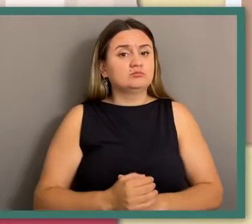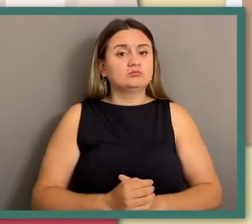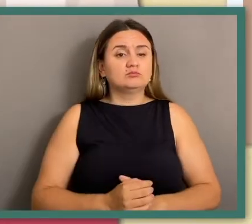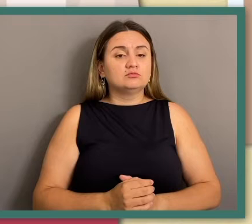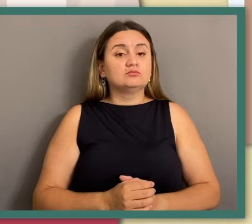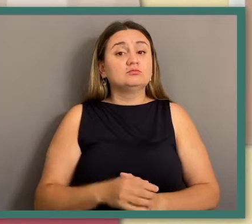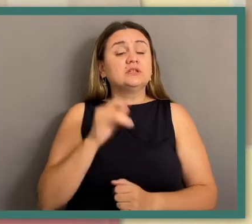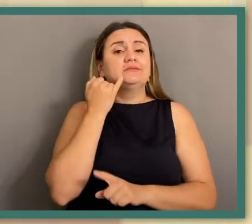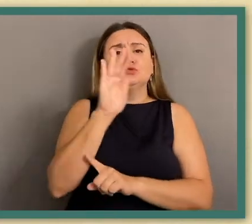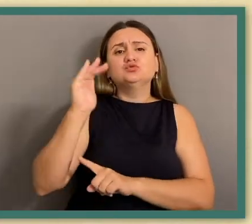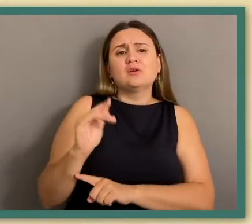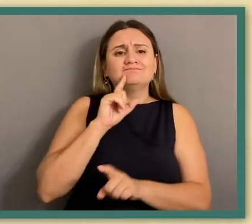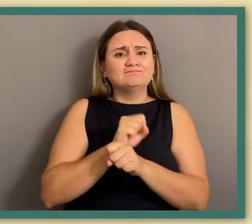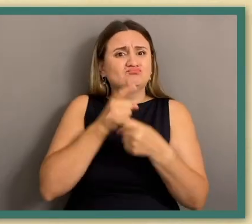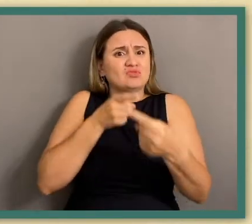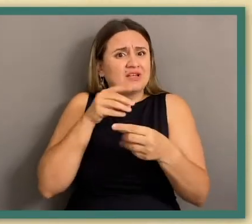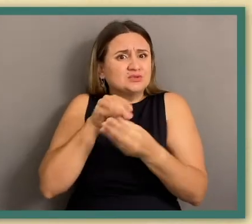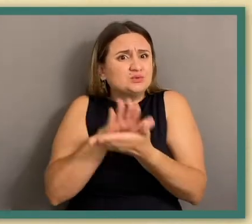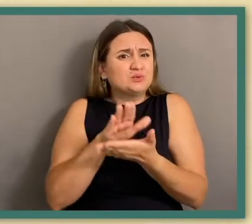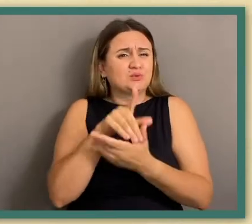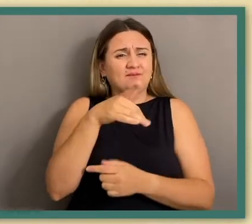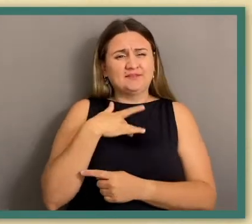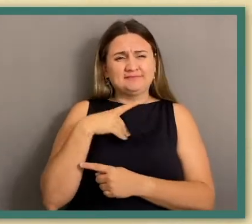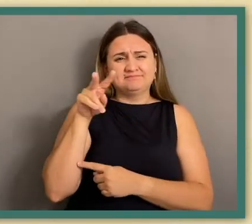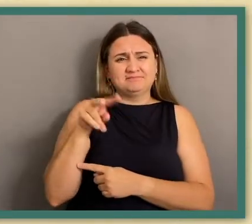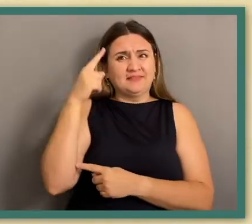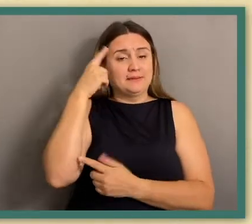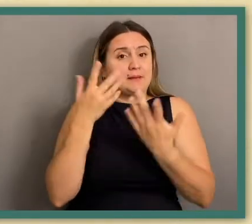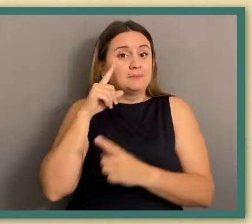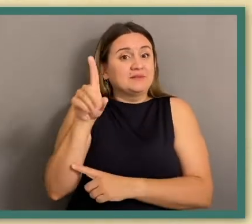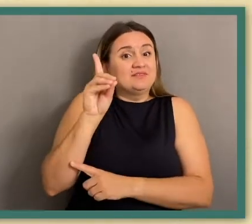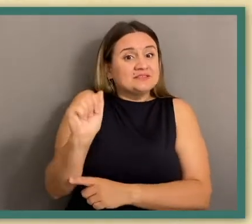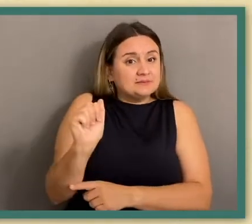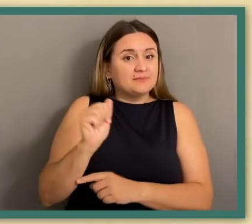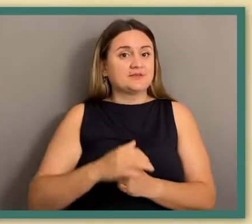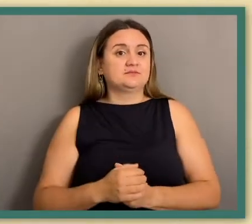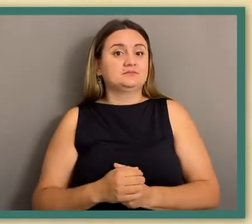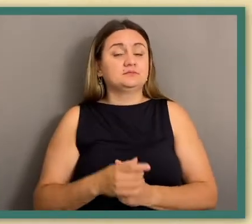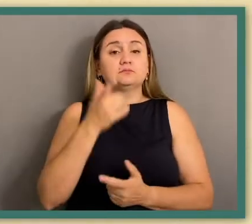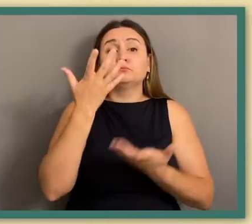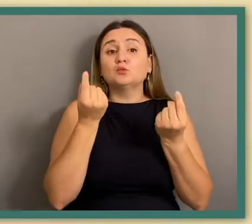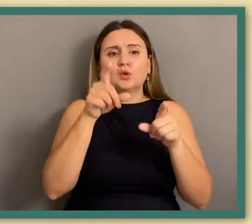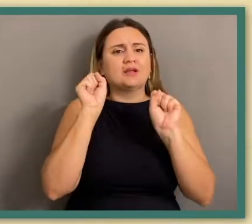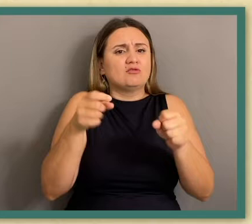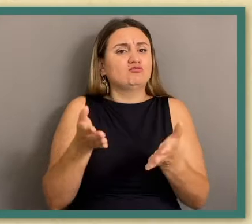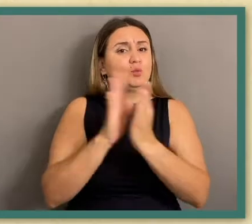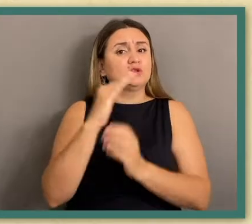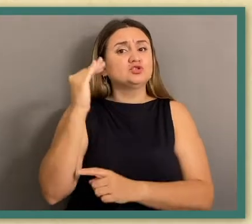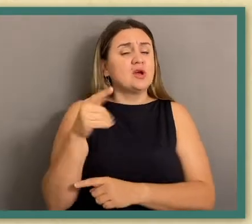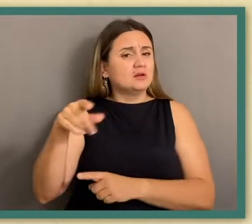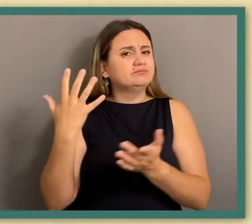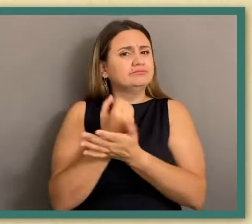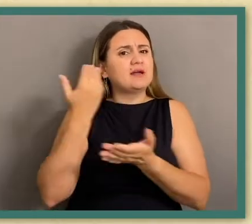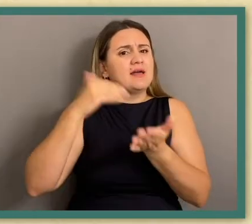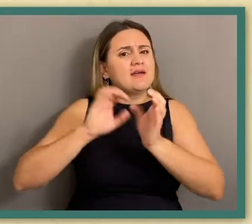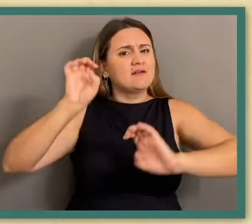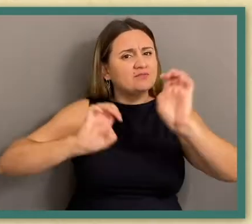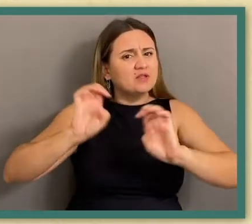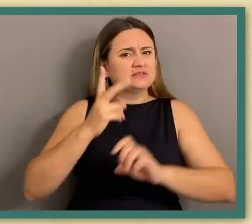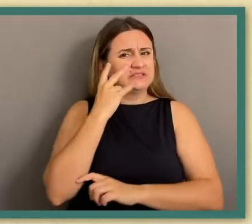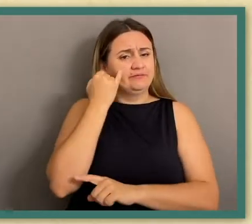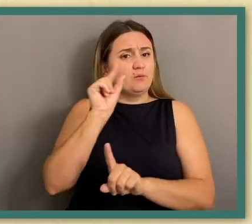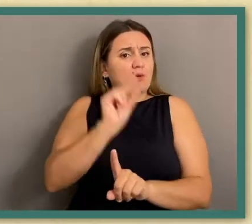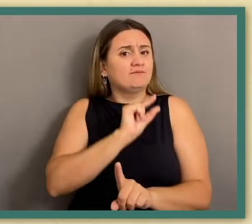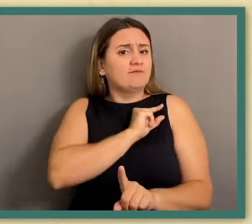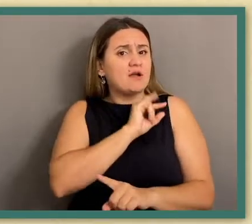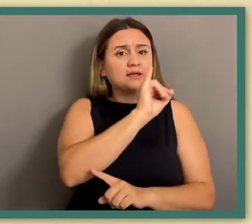at school. If your child is struggling in school and you think it may be because of their disability, you can request that your child be